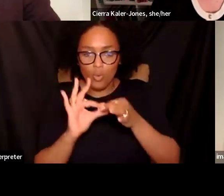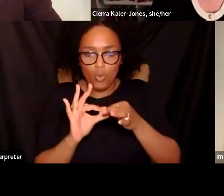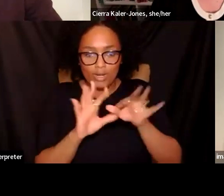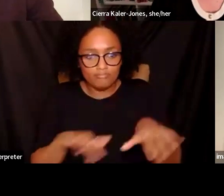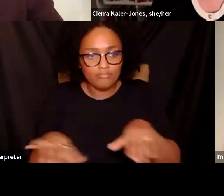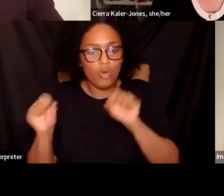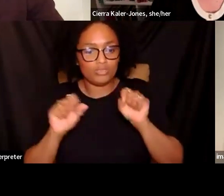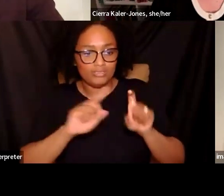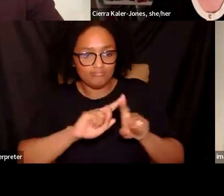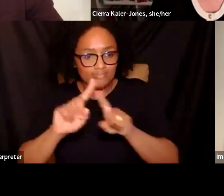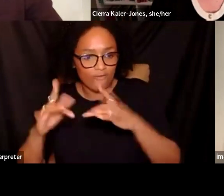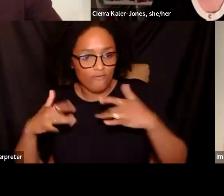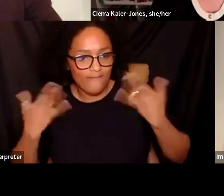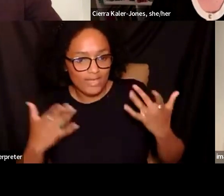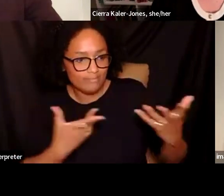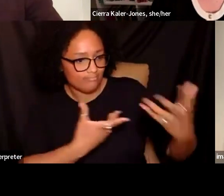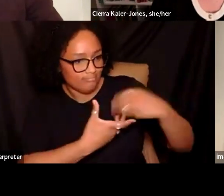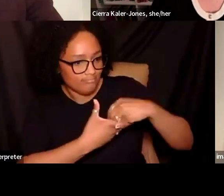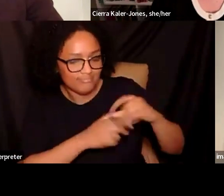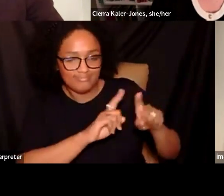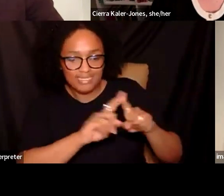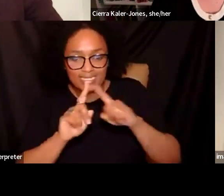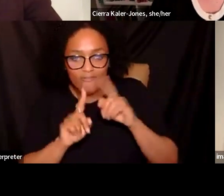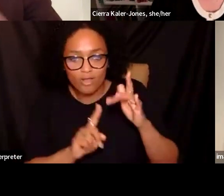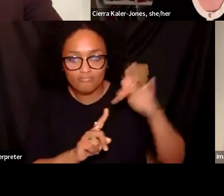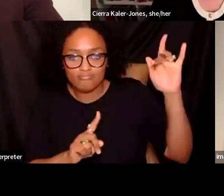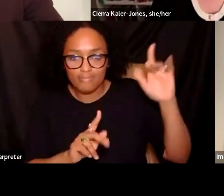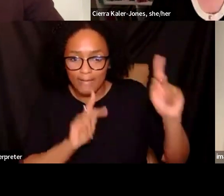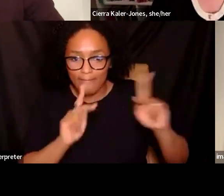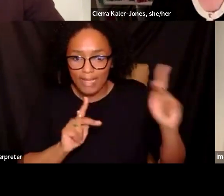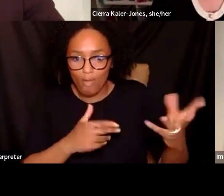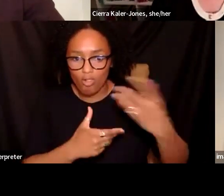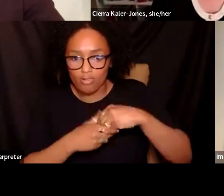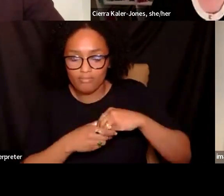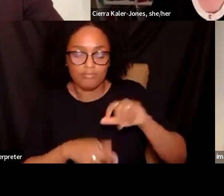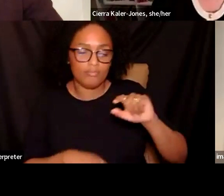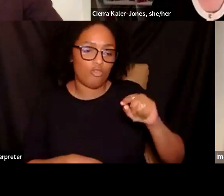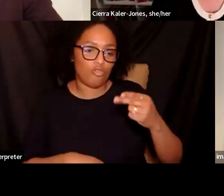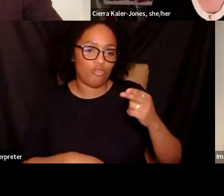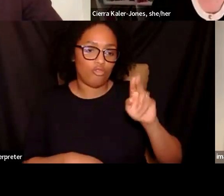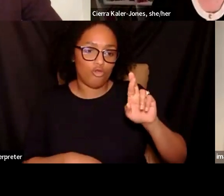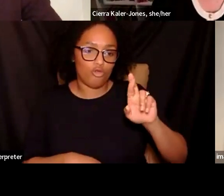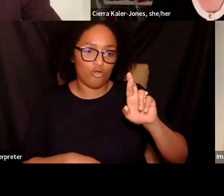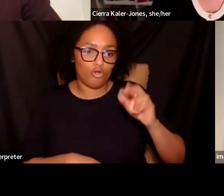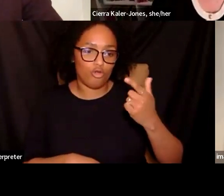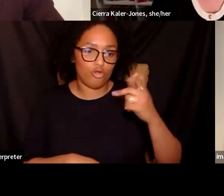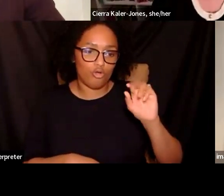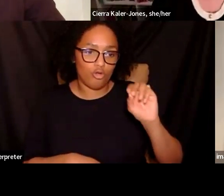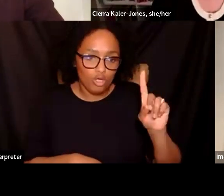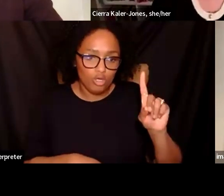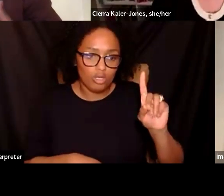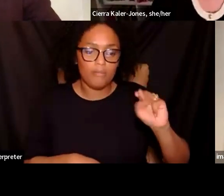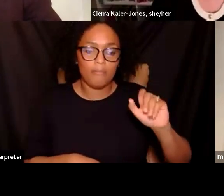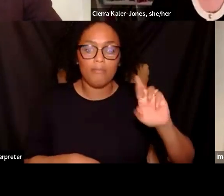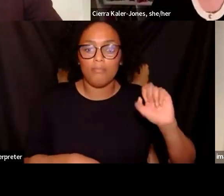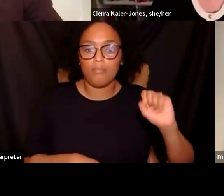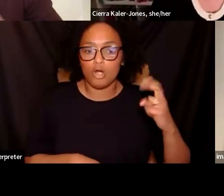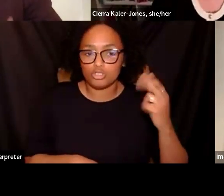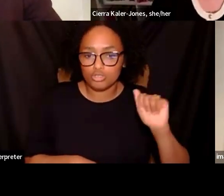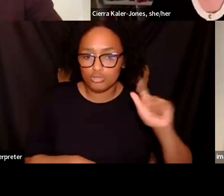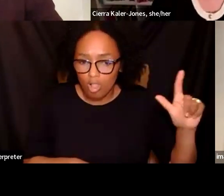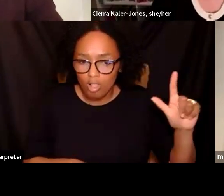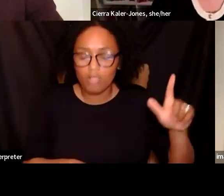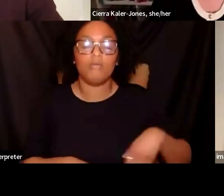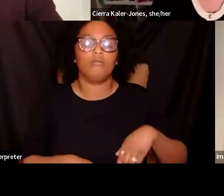or they're partnering with these teacher organizations in some really important way, whether that's Thurgood Marshall or Martin Luther King Jr., who's showing up